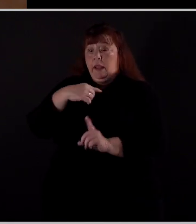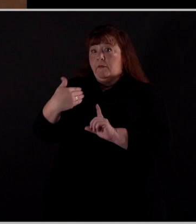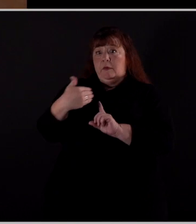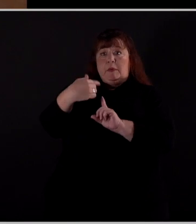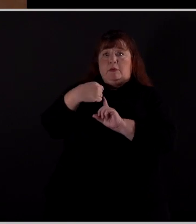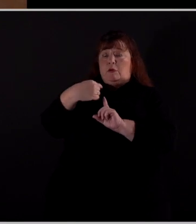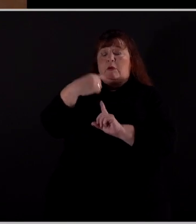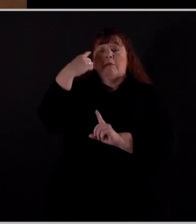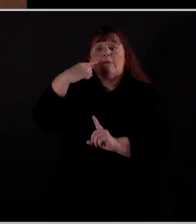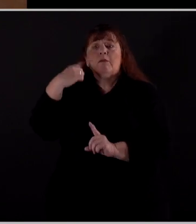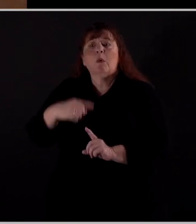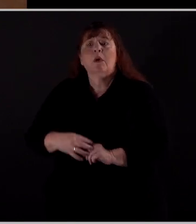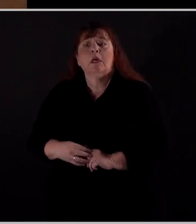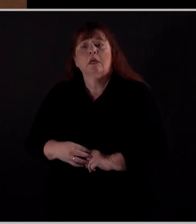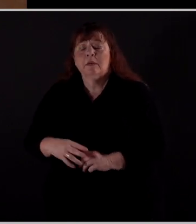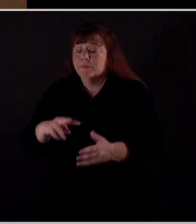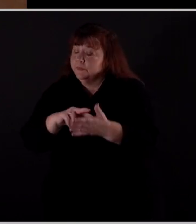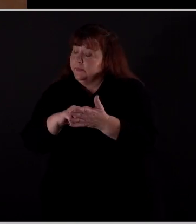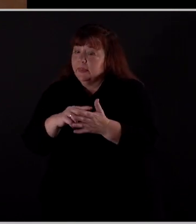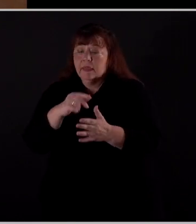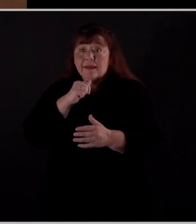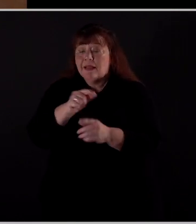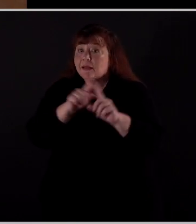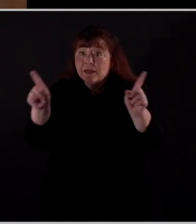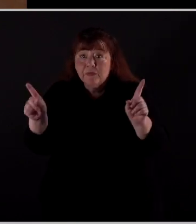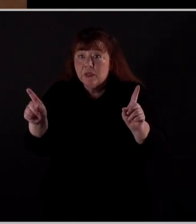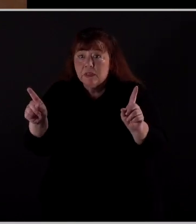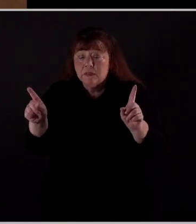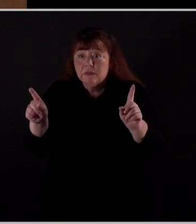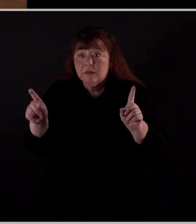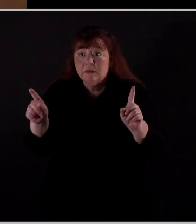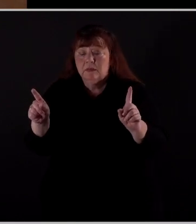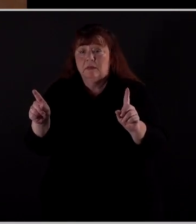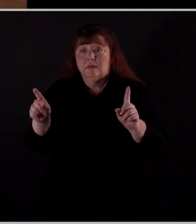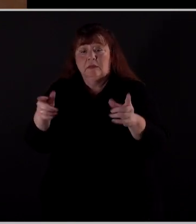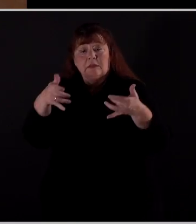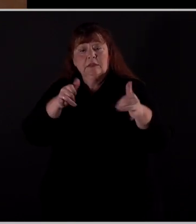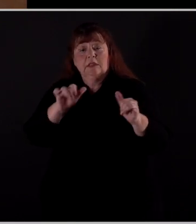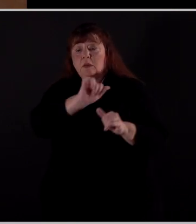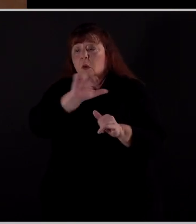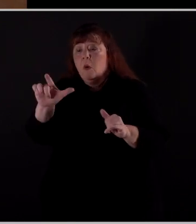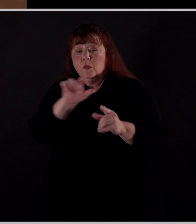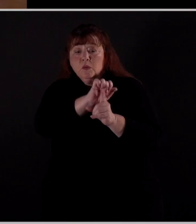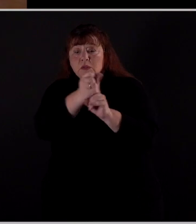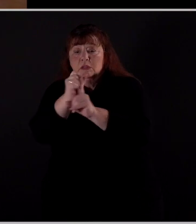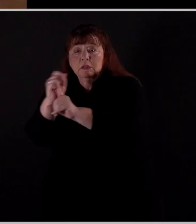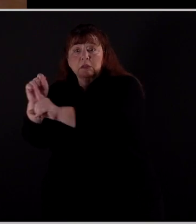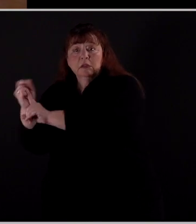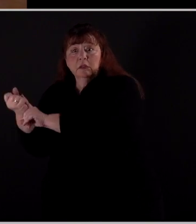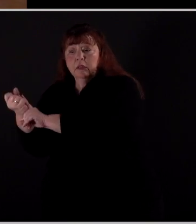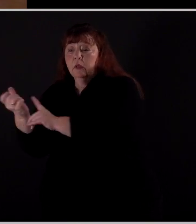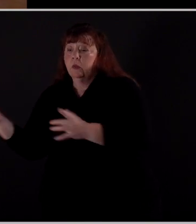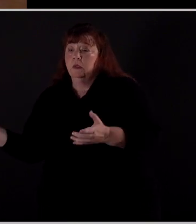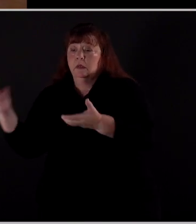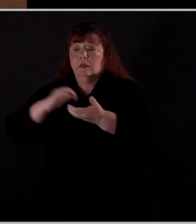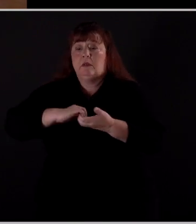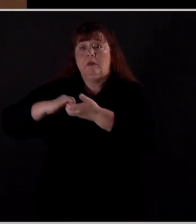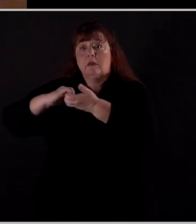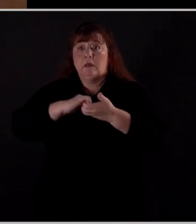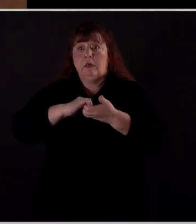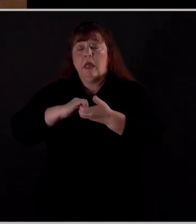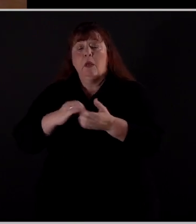targeted for. That doesn't make it any different. And in all of those instances, we come together and we